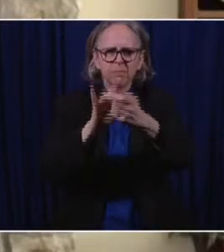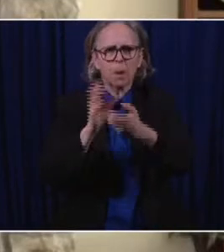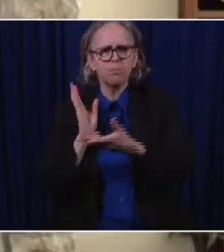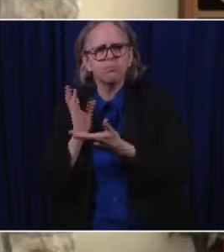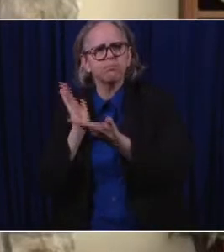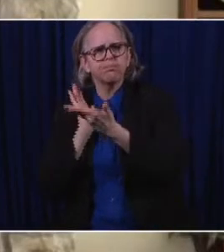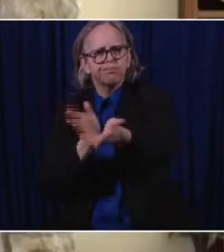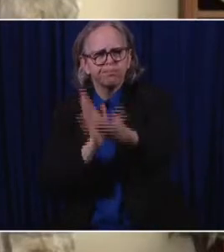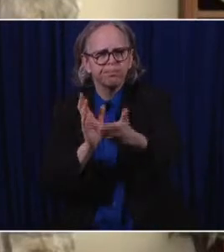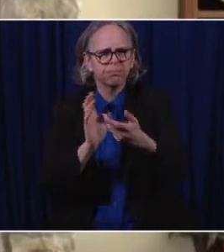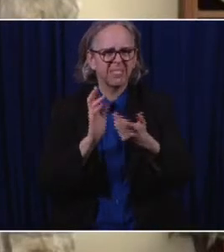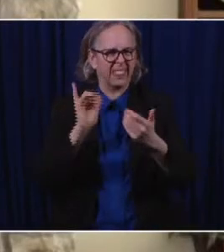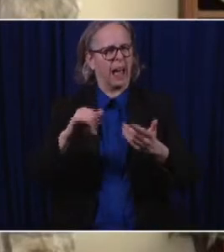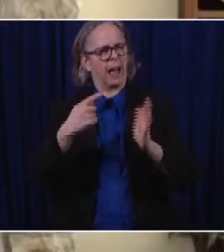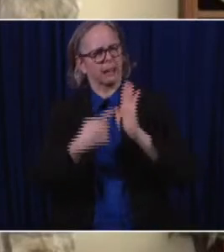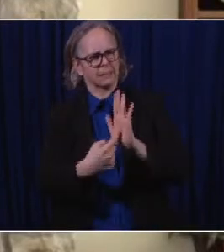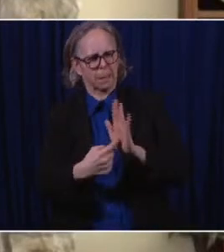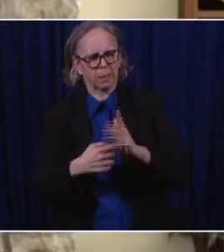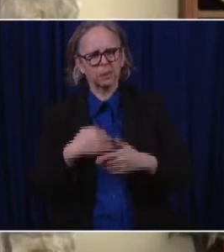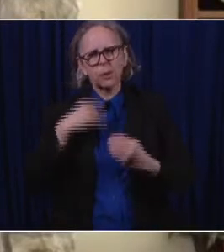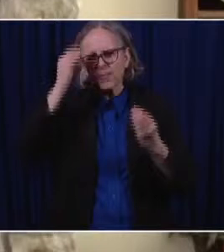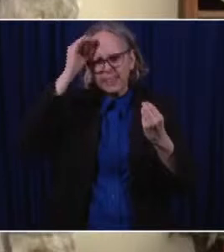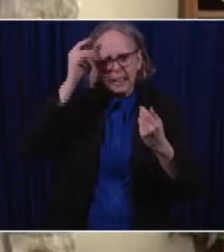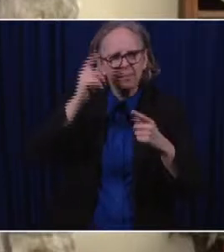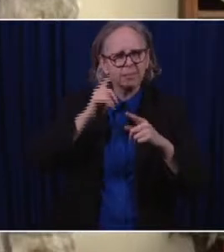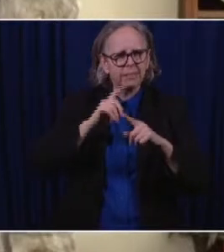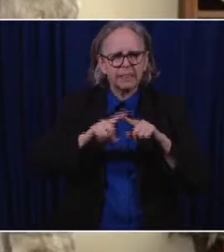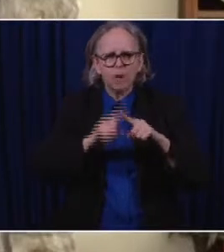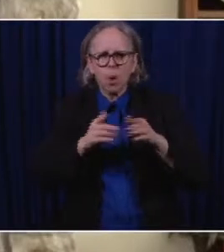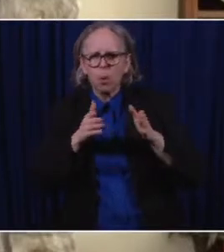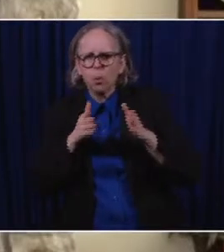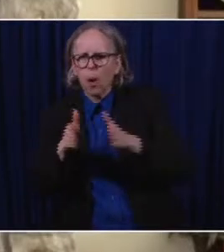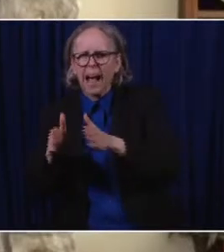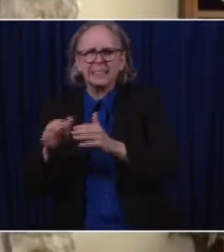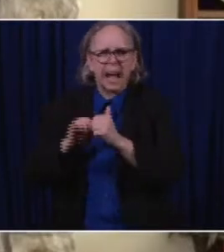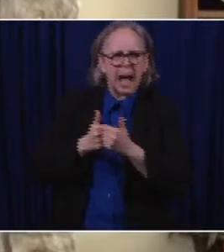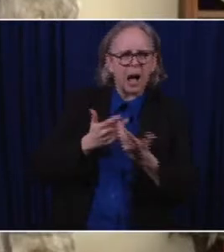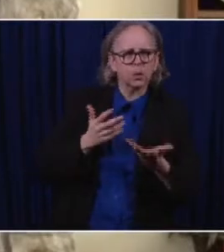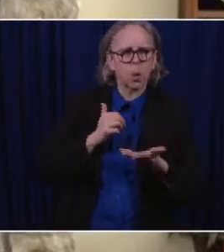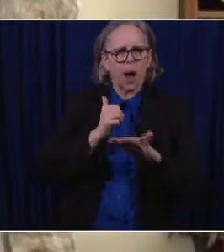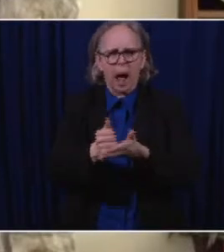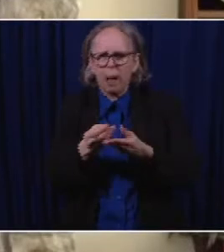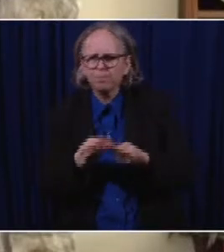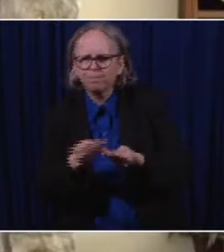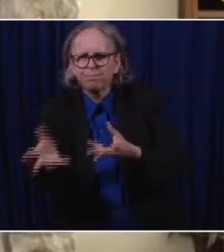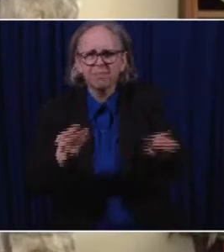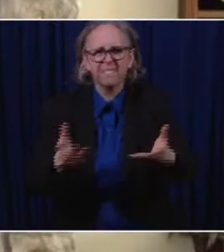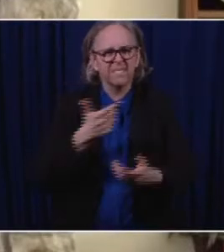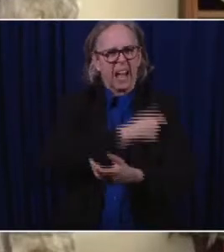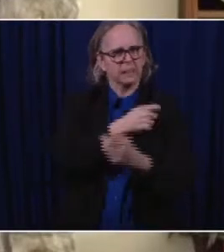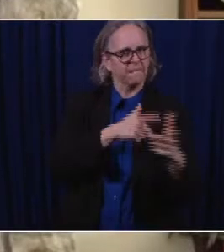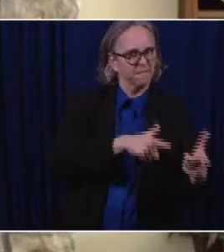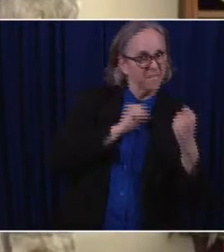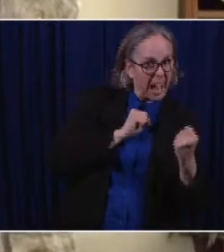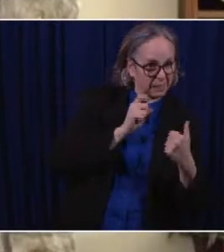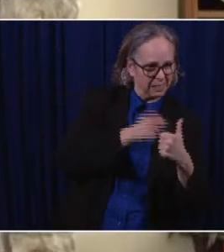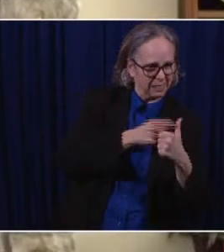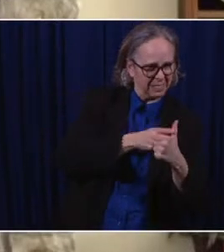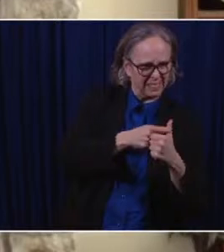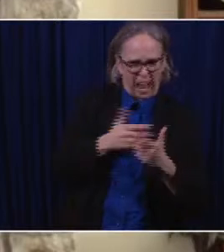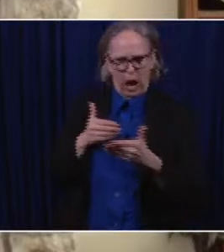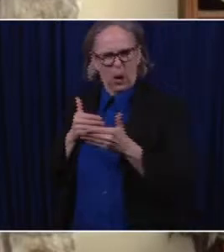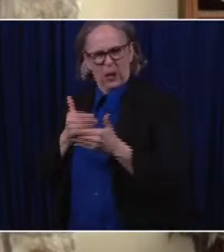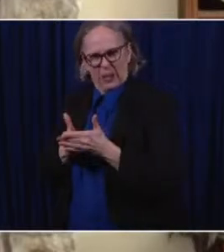all kinds of different ways. We're trying to get the vaccine out as quickly as we can, make it as close to people as